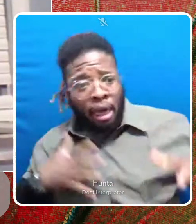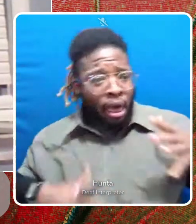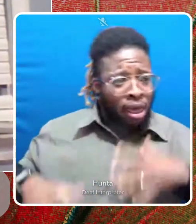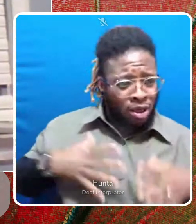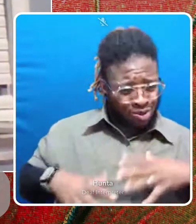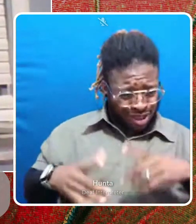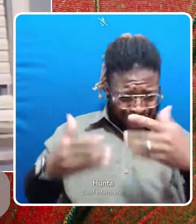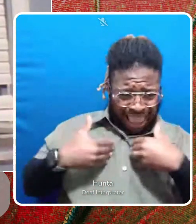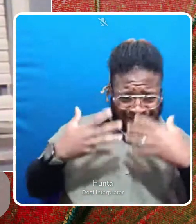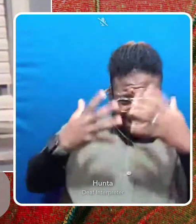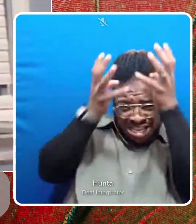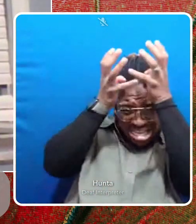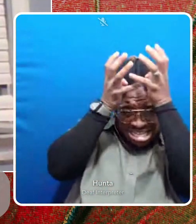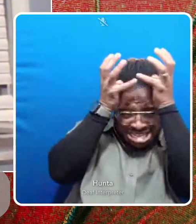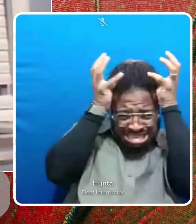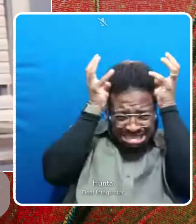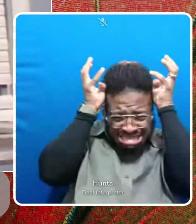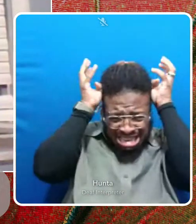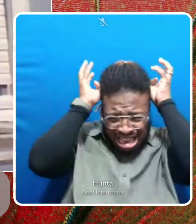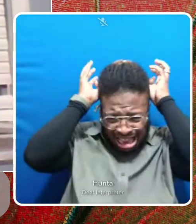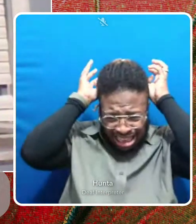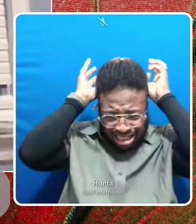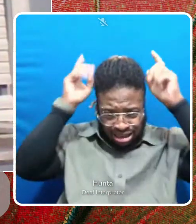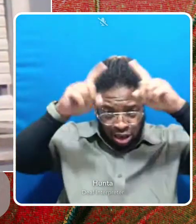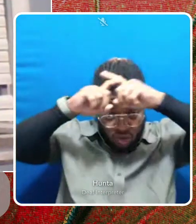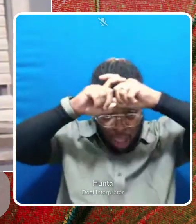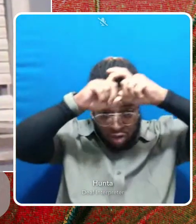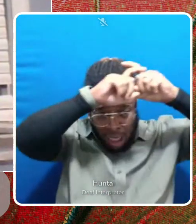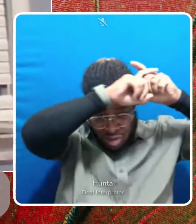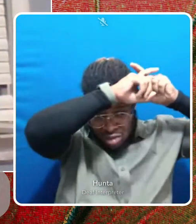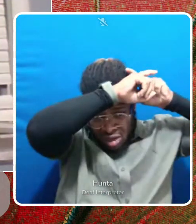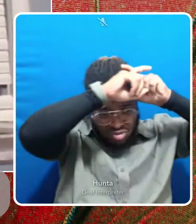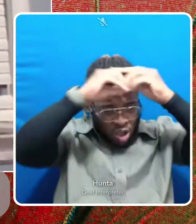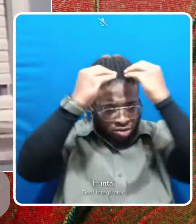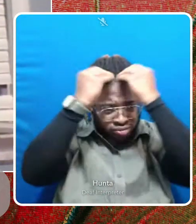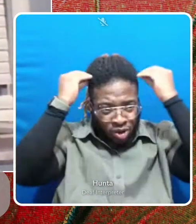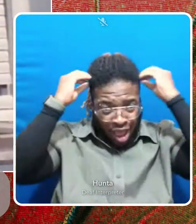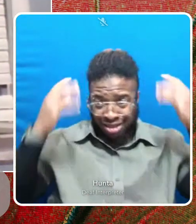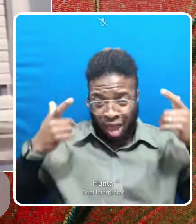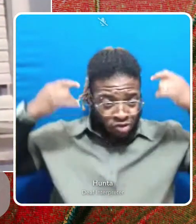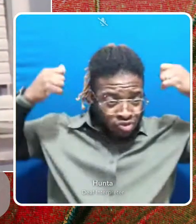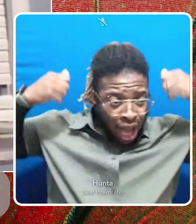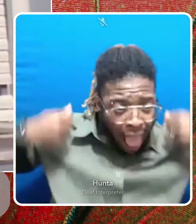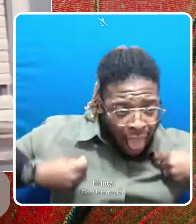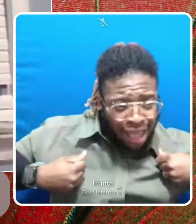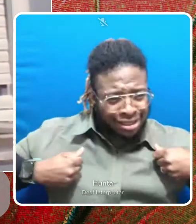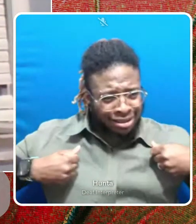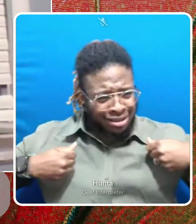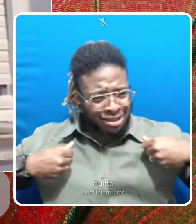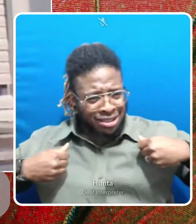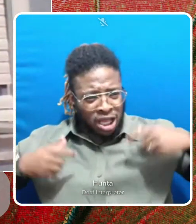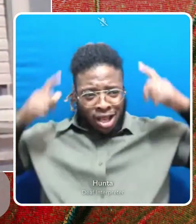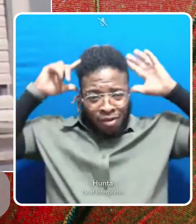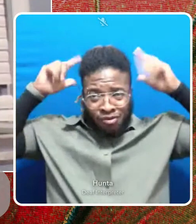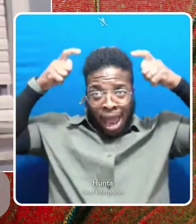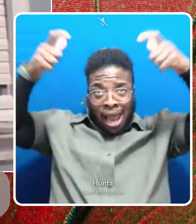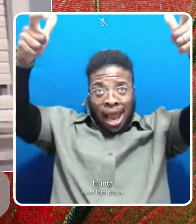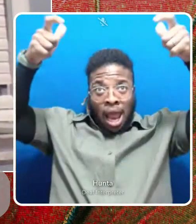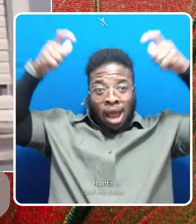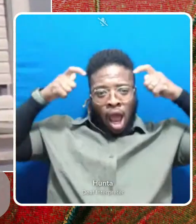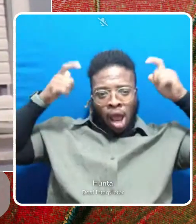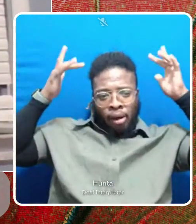out here. Dreadlocks for all of you and his crown with that glare. Accepting how we come, the time is always near. When our naps